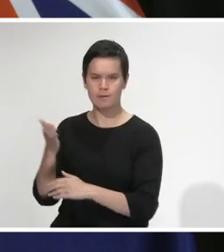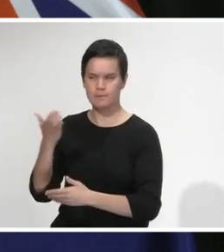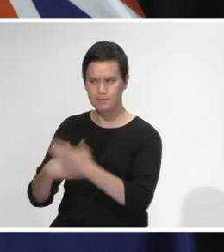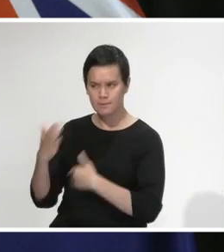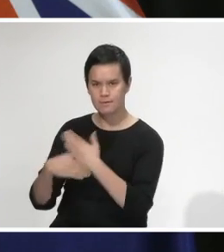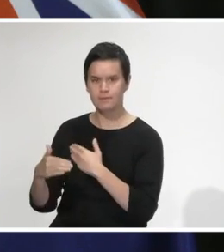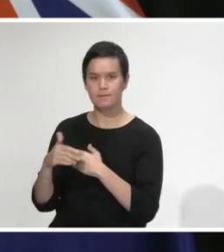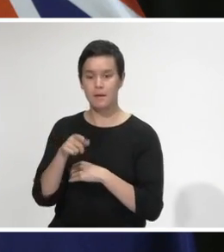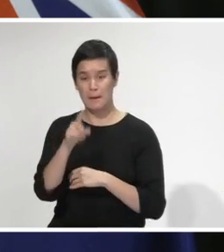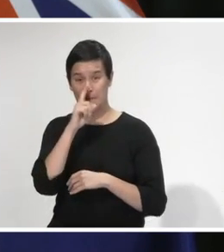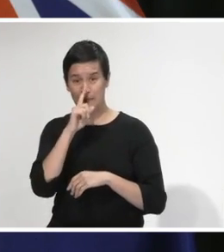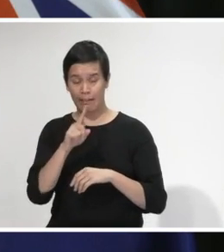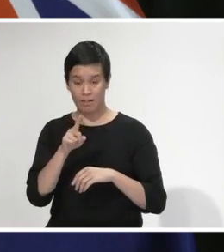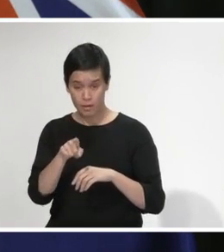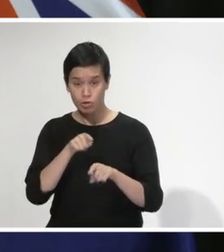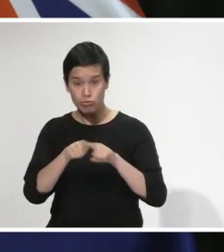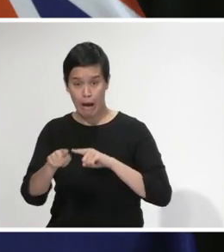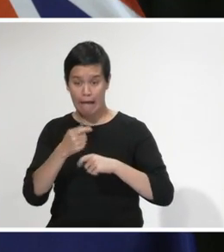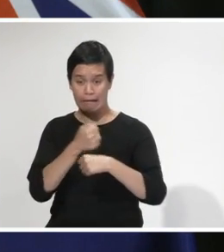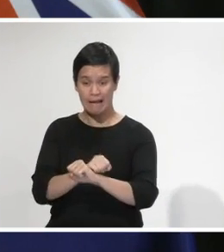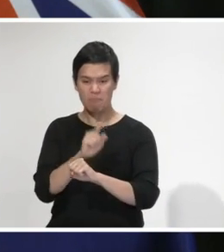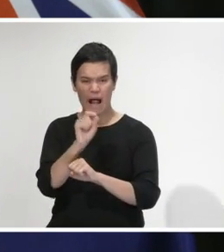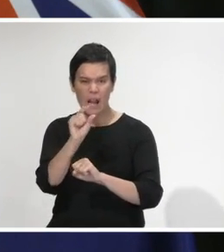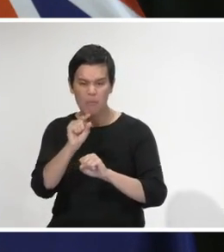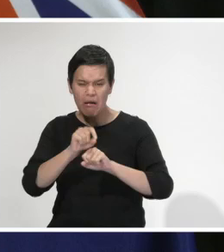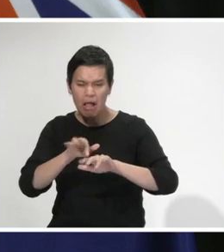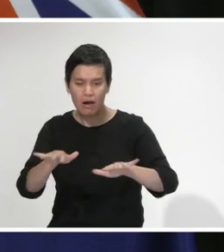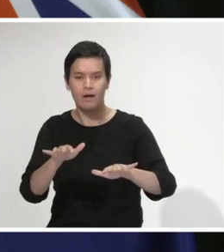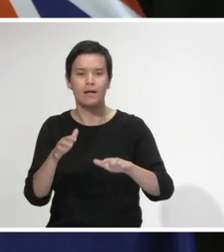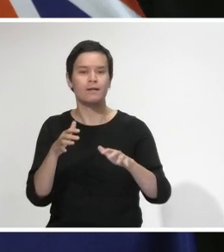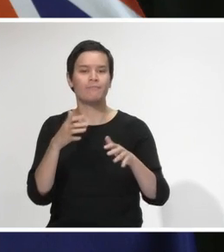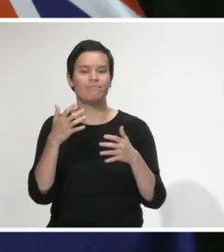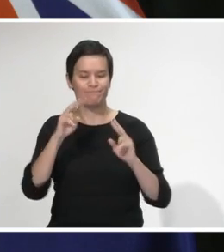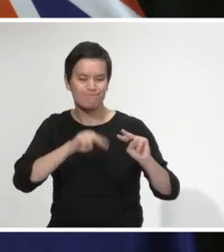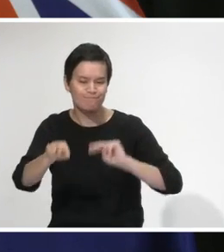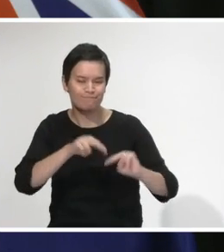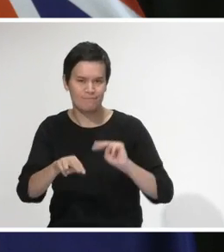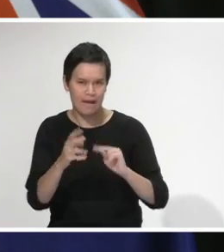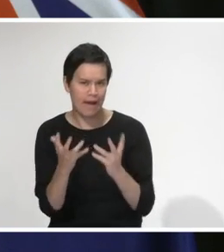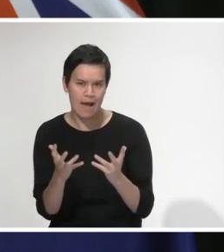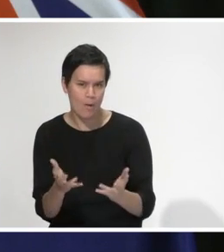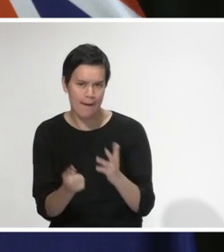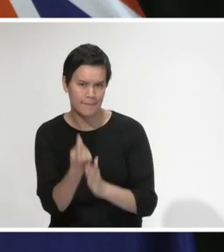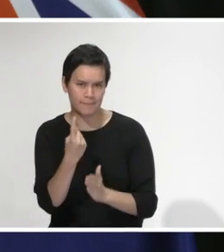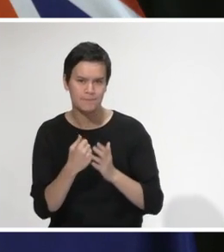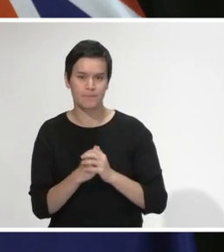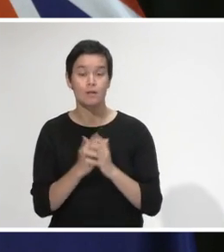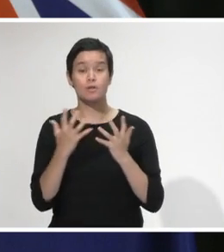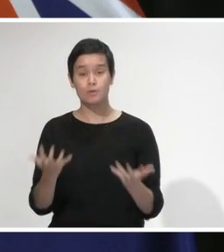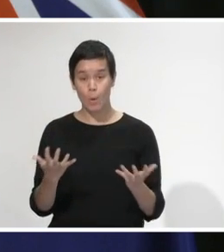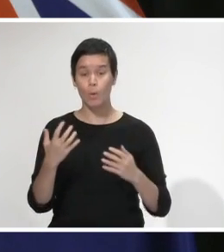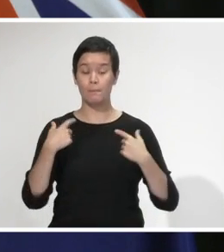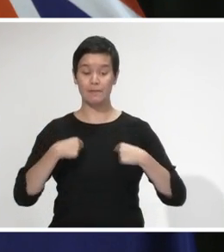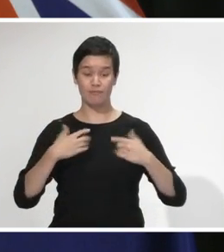so we can use those learnings to inform both what the facilities are doing and also what ourselves as a ministry and the district health boards